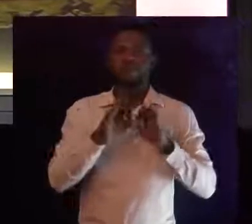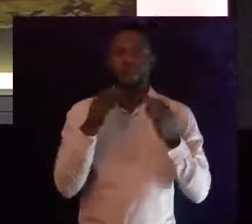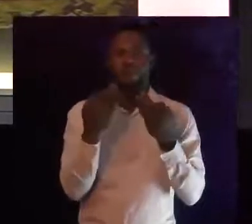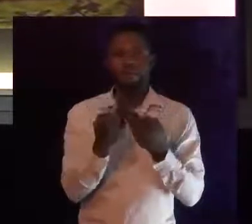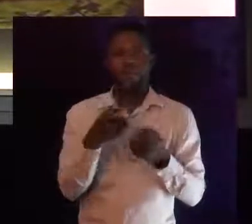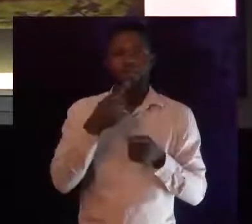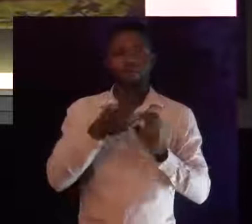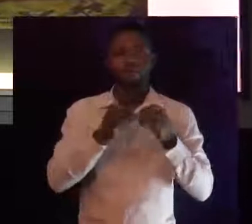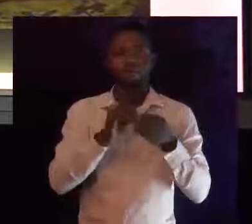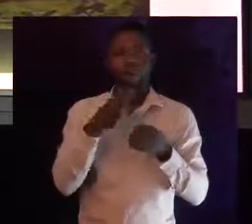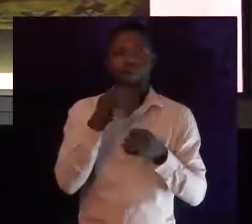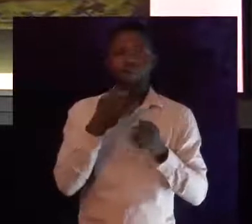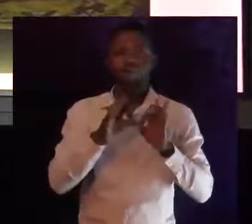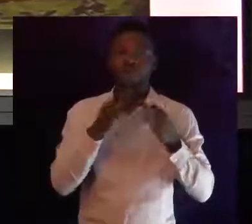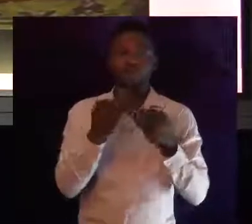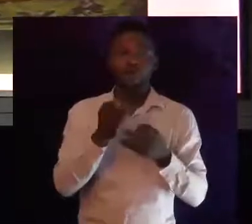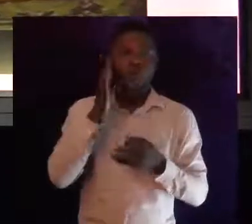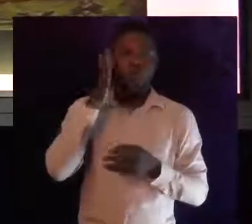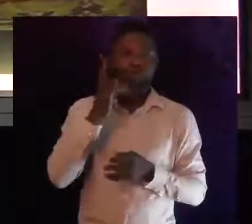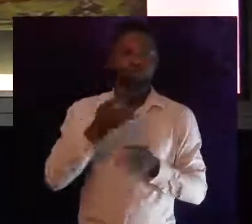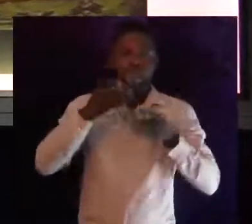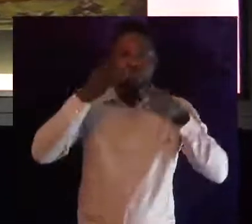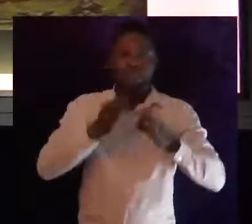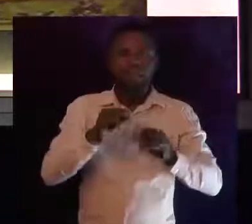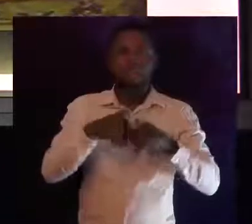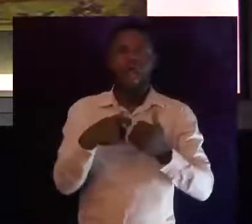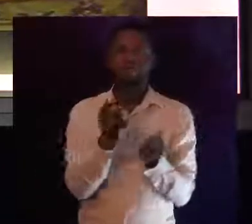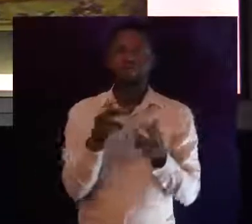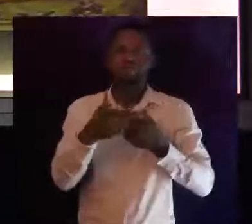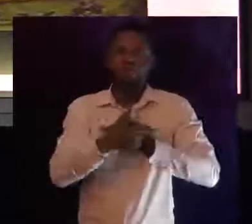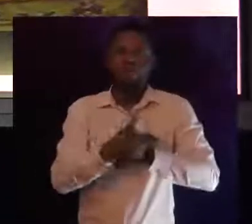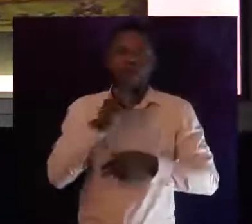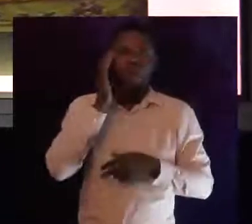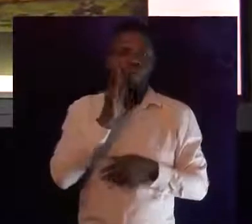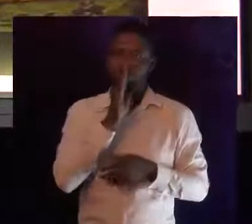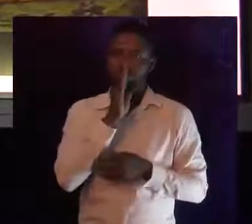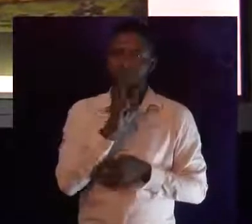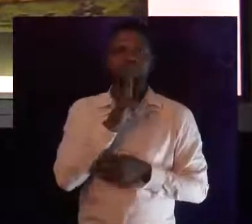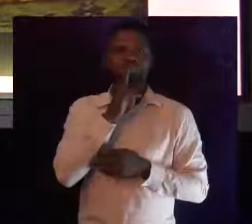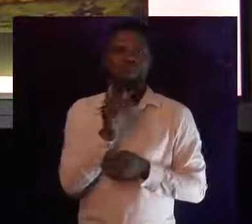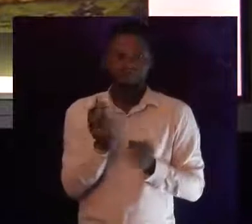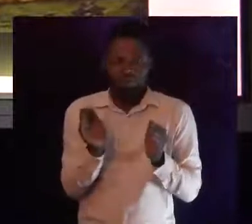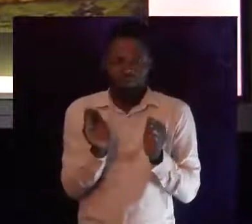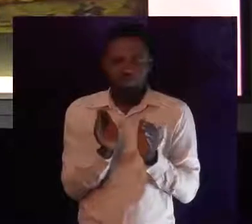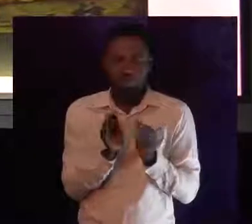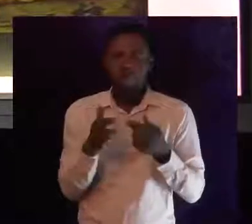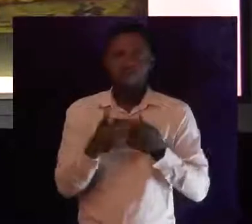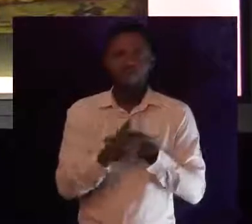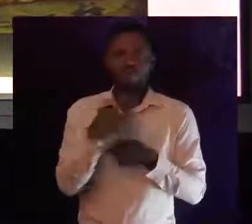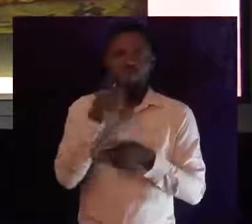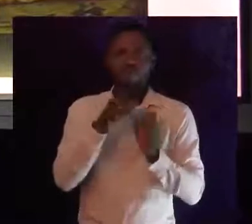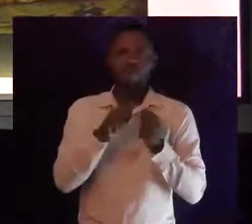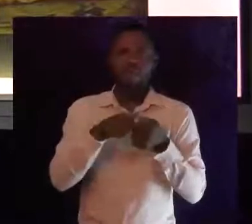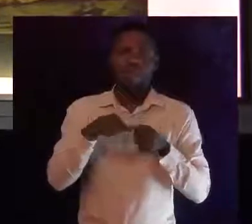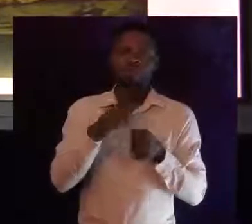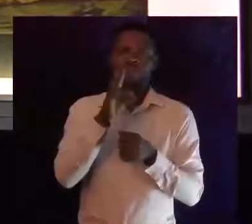family should determine how the room will be. You don't create a very small room for a number of 6 or